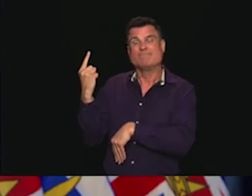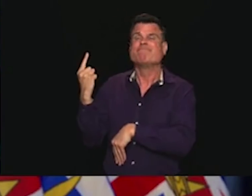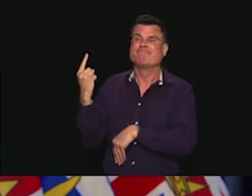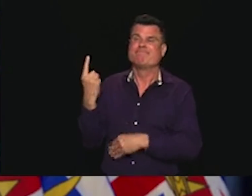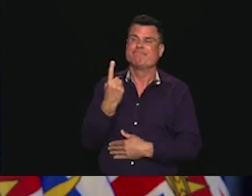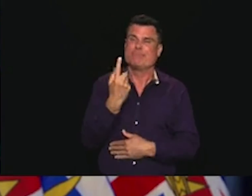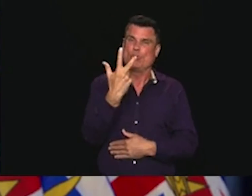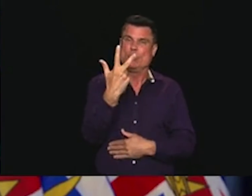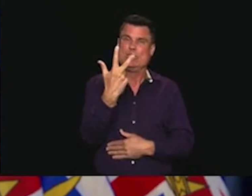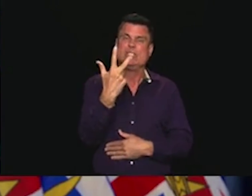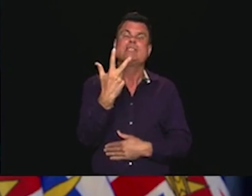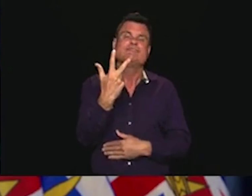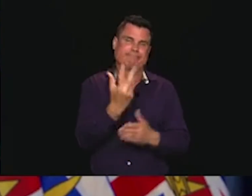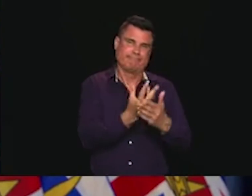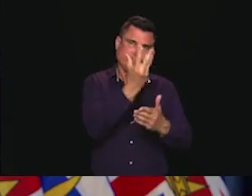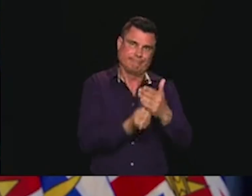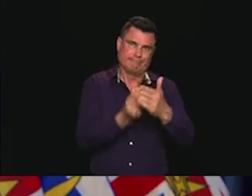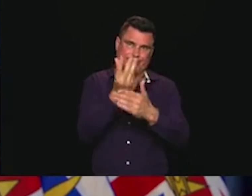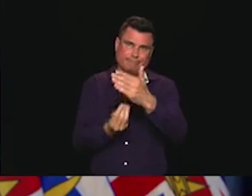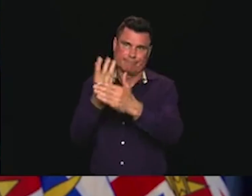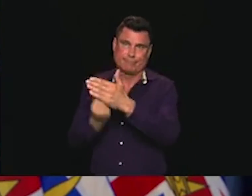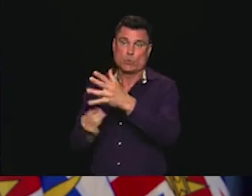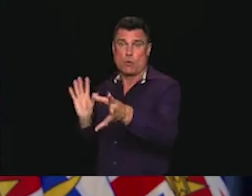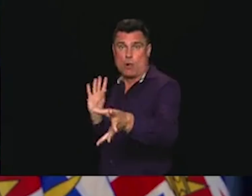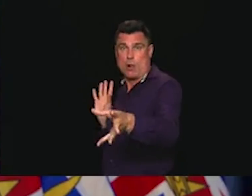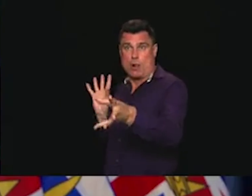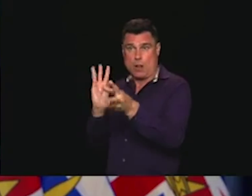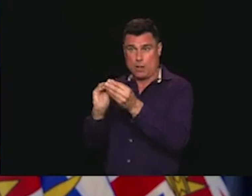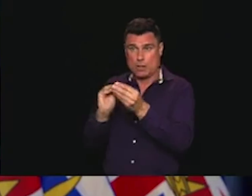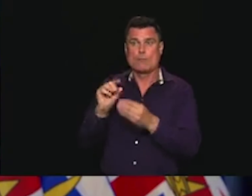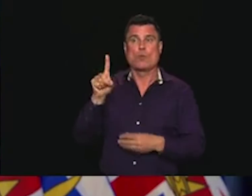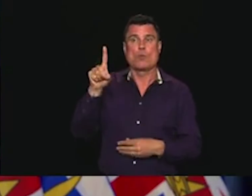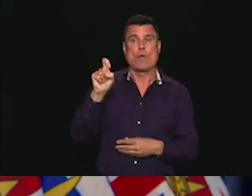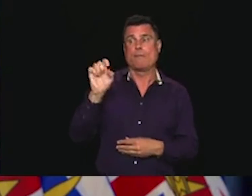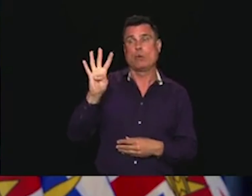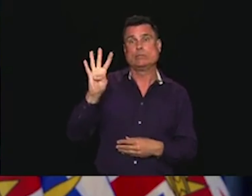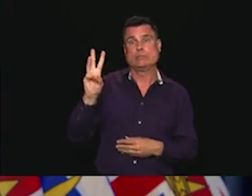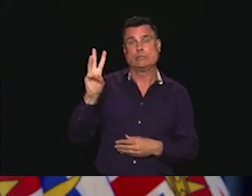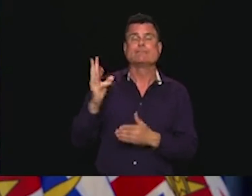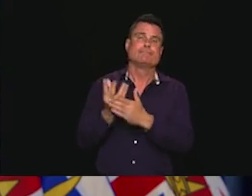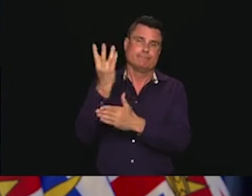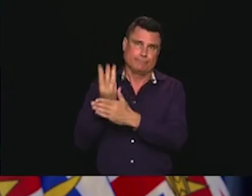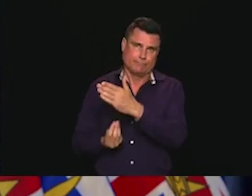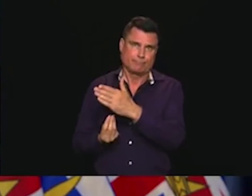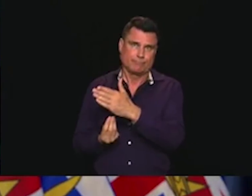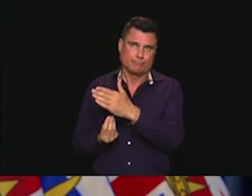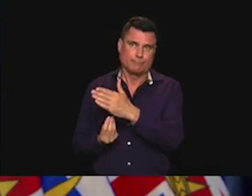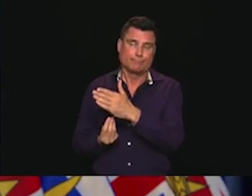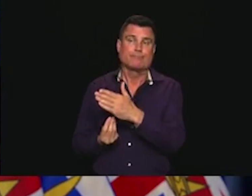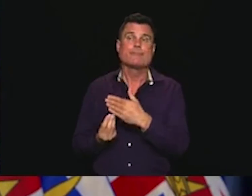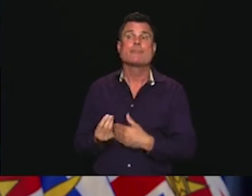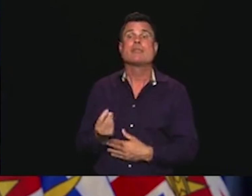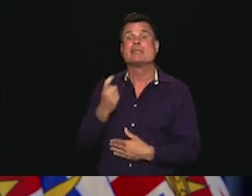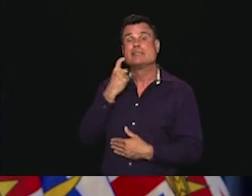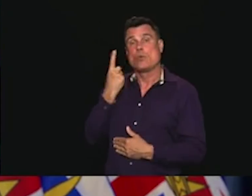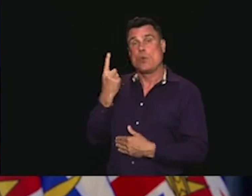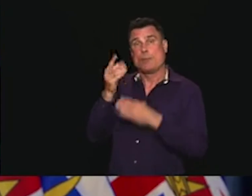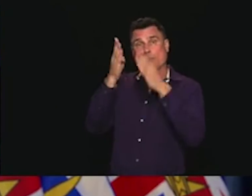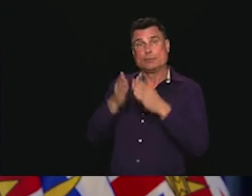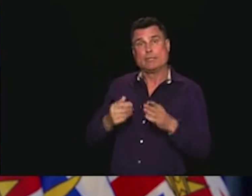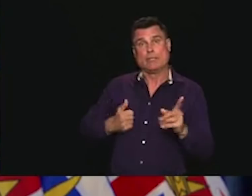have been following continue. We have right now 325 active cases around the